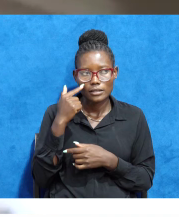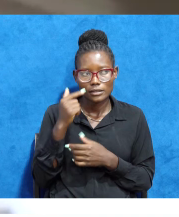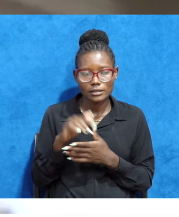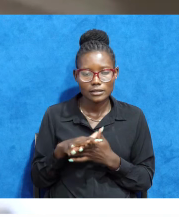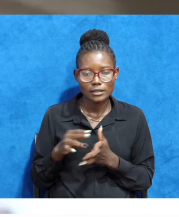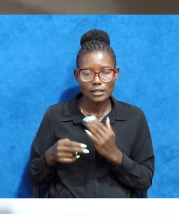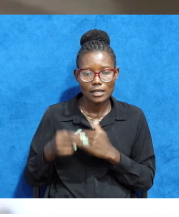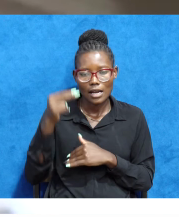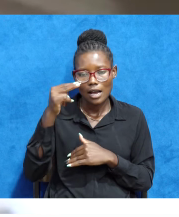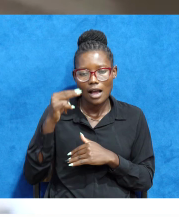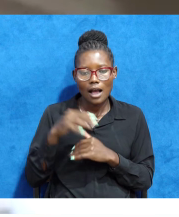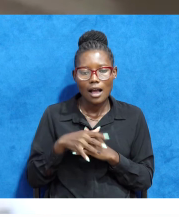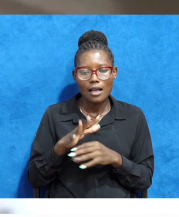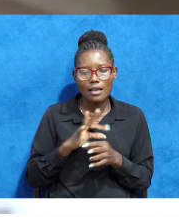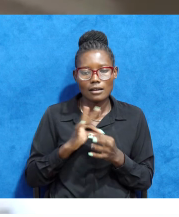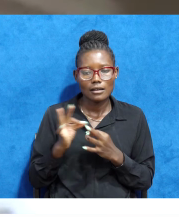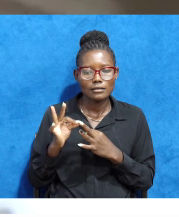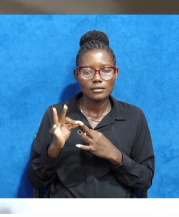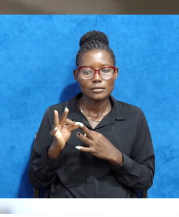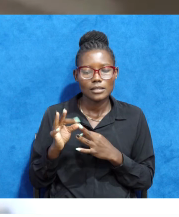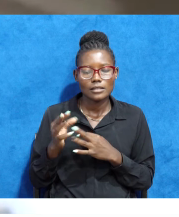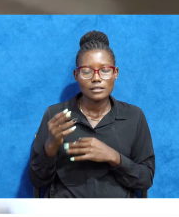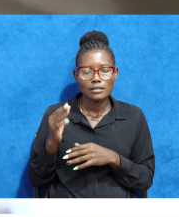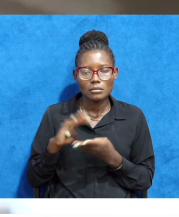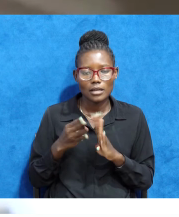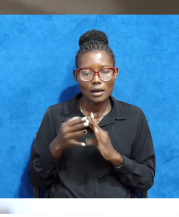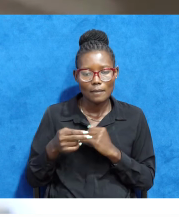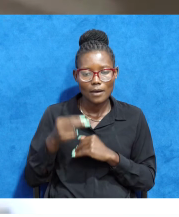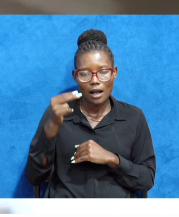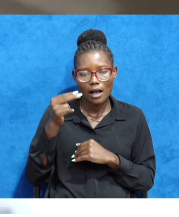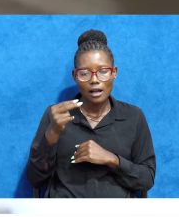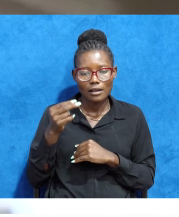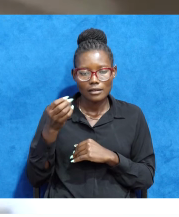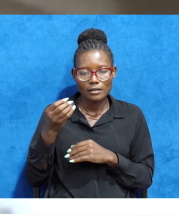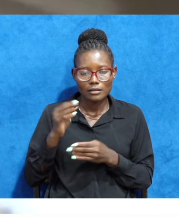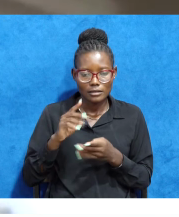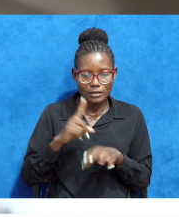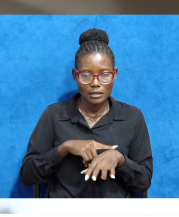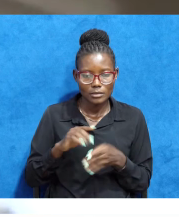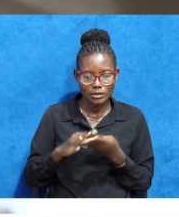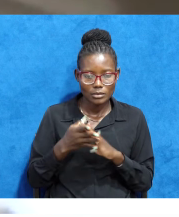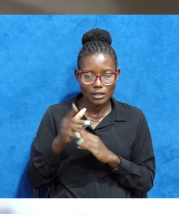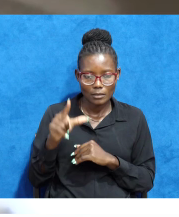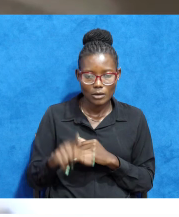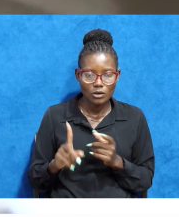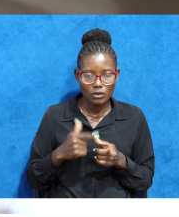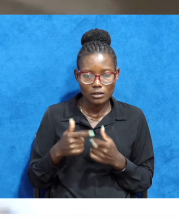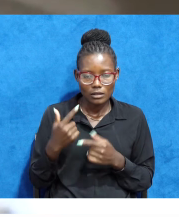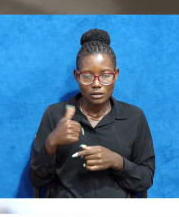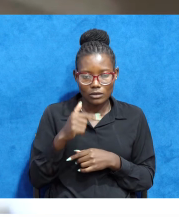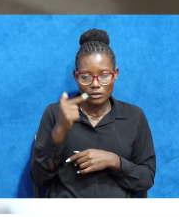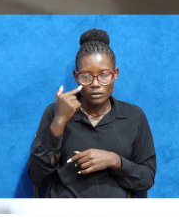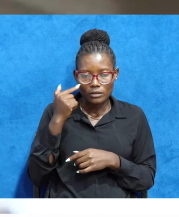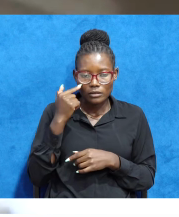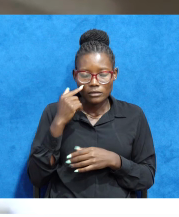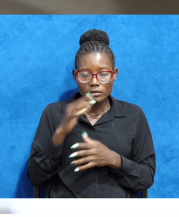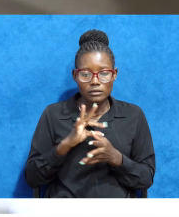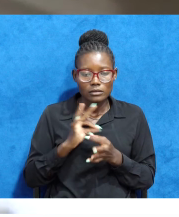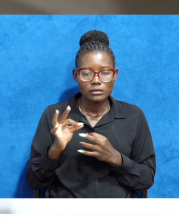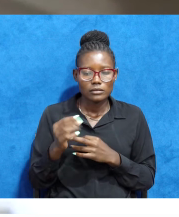here is, if we are doing a pull from those top positions, we're probably going